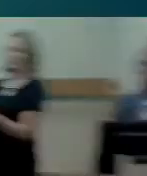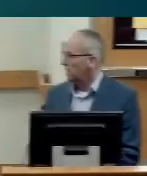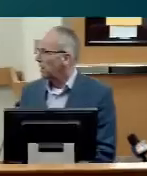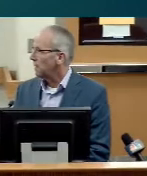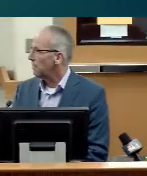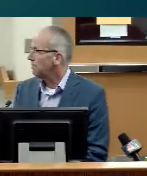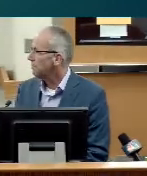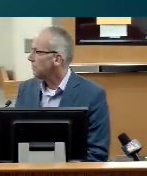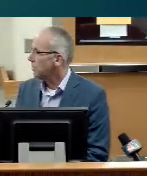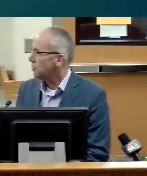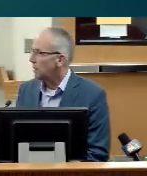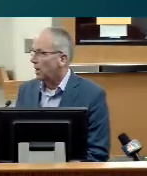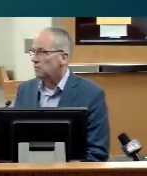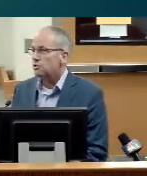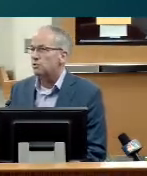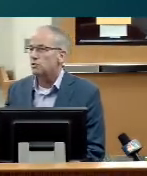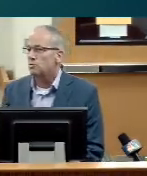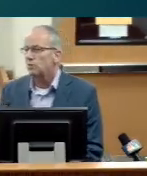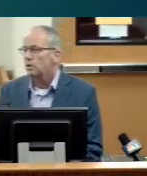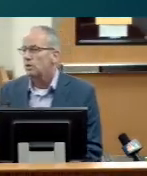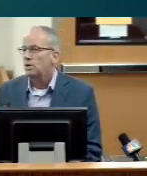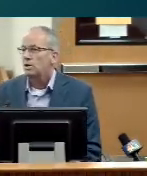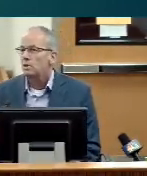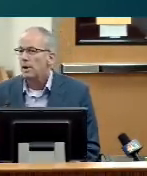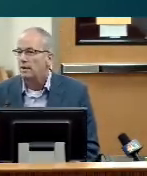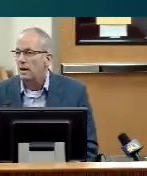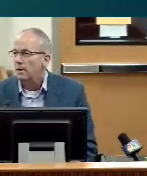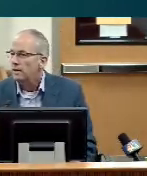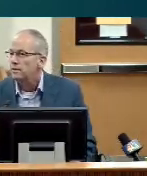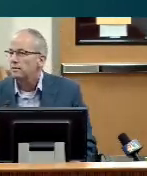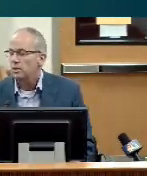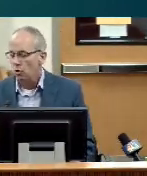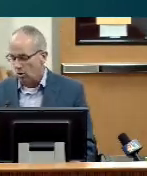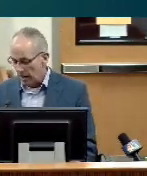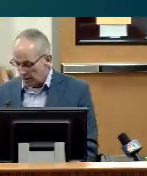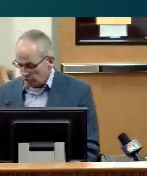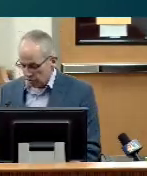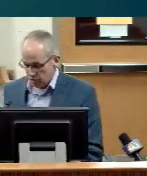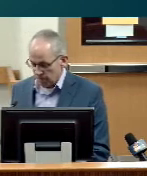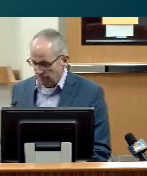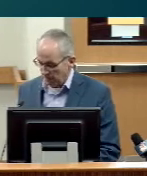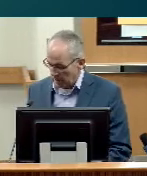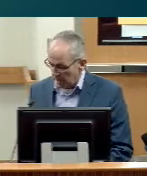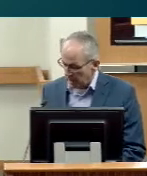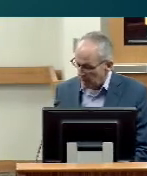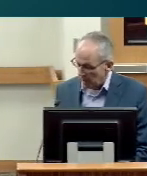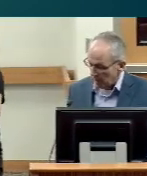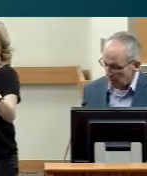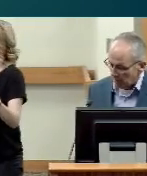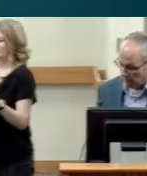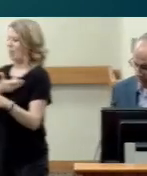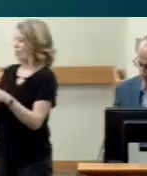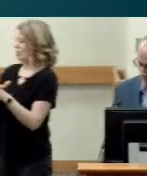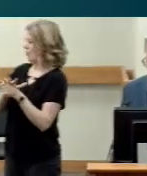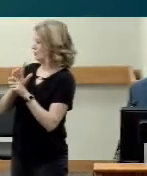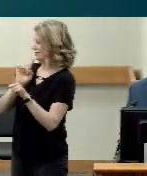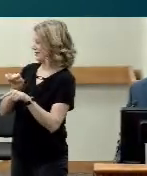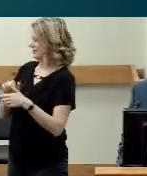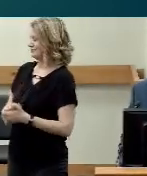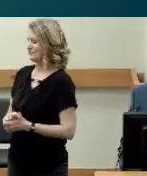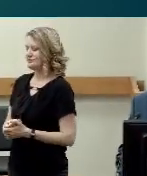city's response to the pandemic, the local actions. I